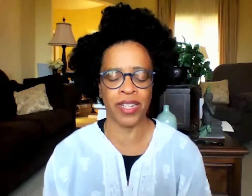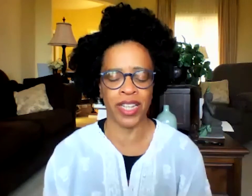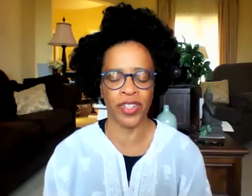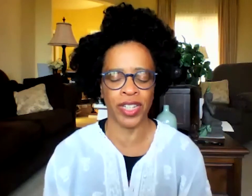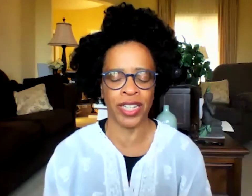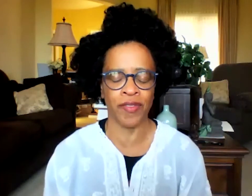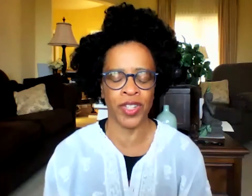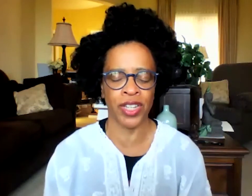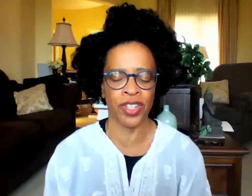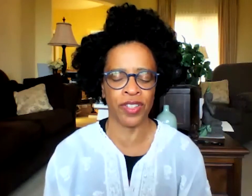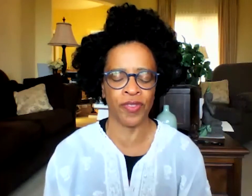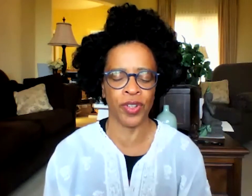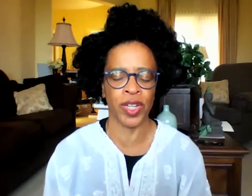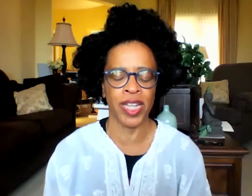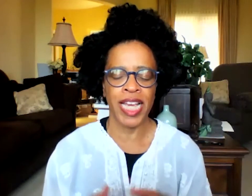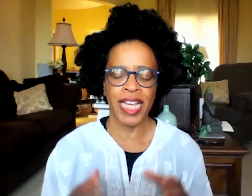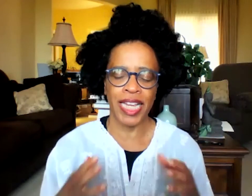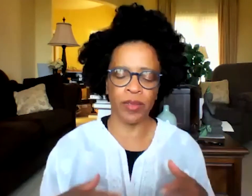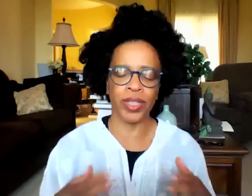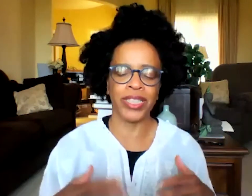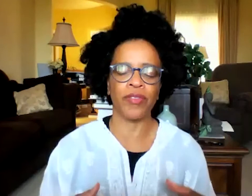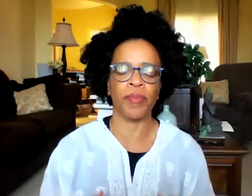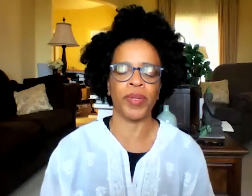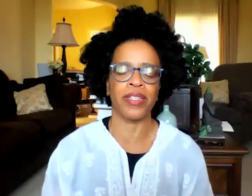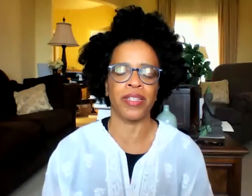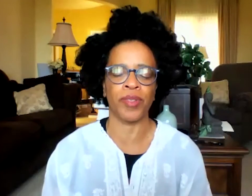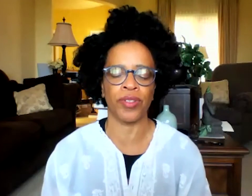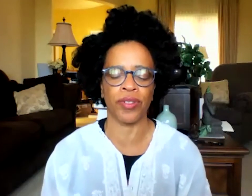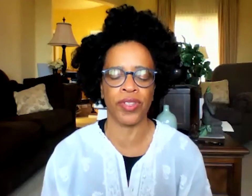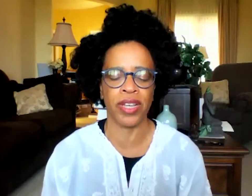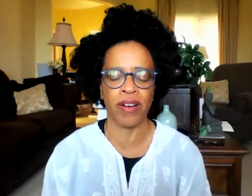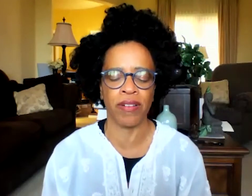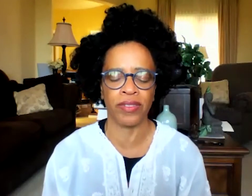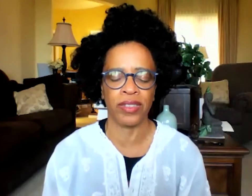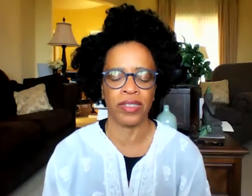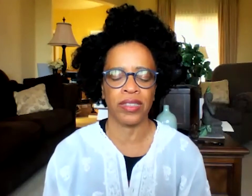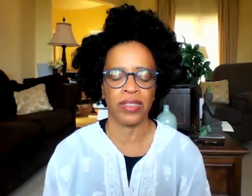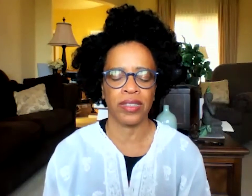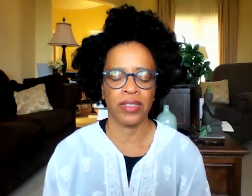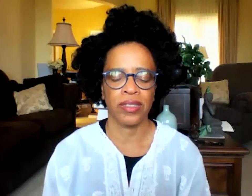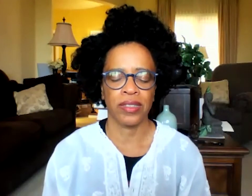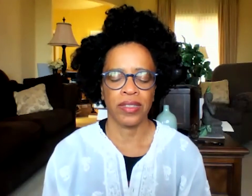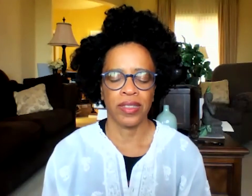kindness meditation, and the invitation is for you to inwardly repeat them to yourself.